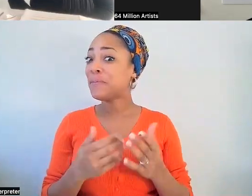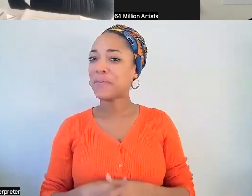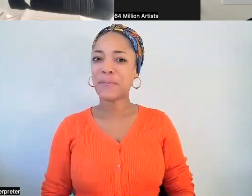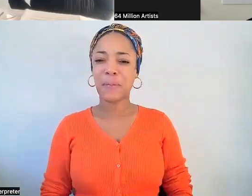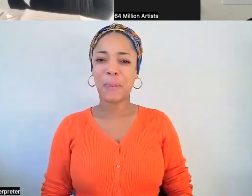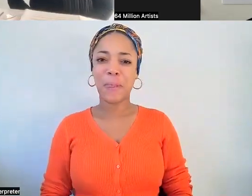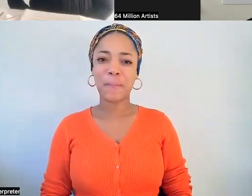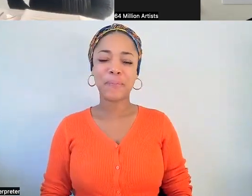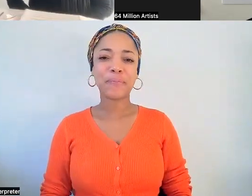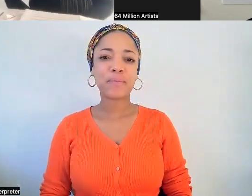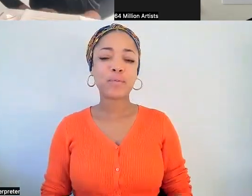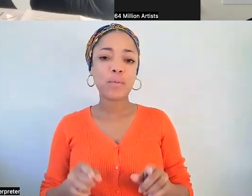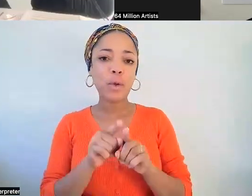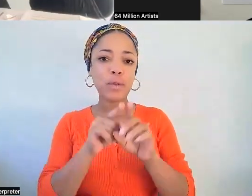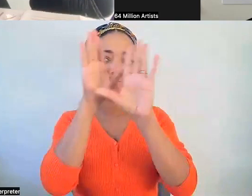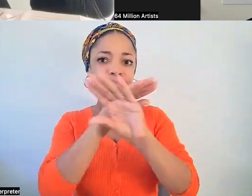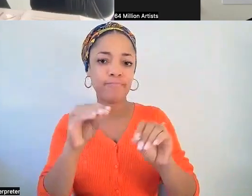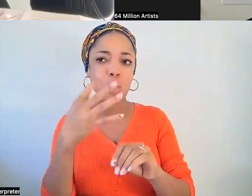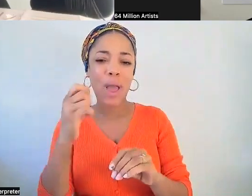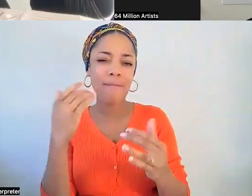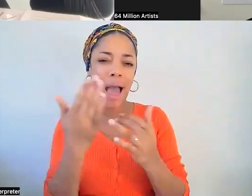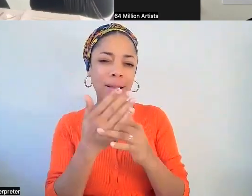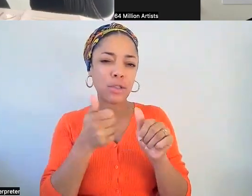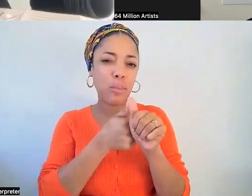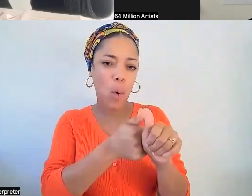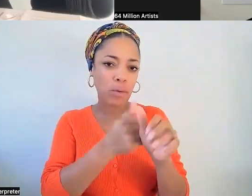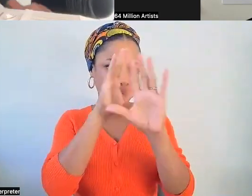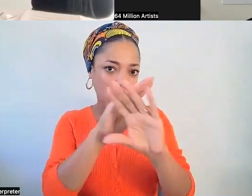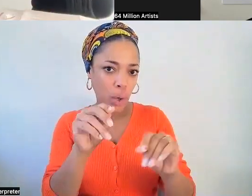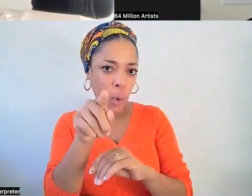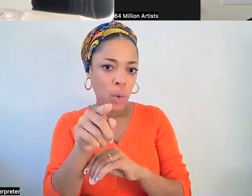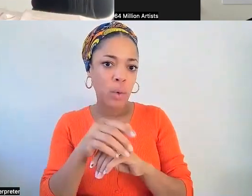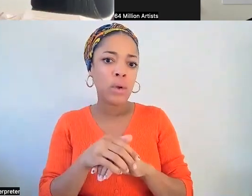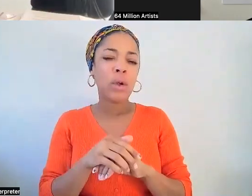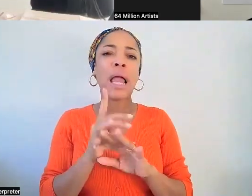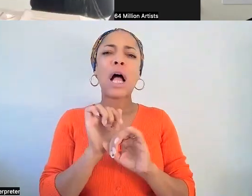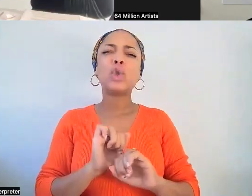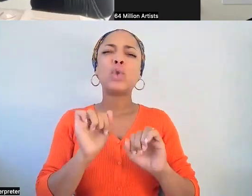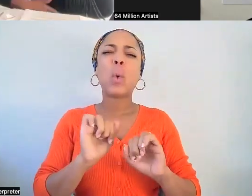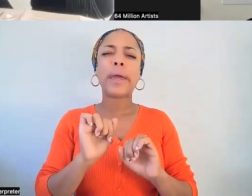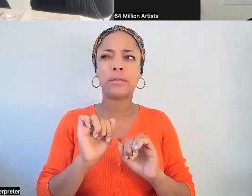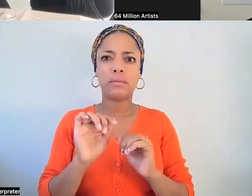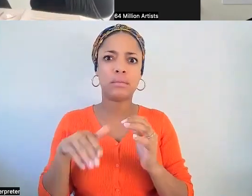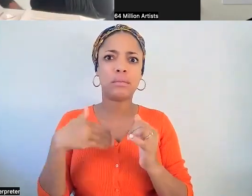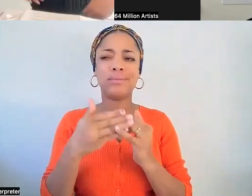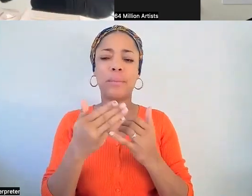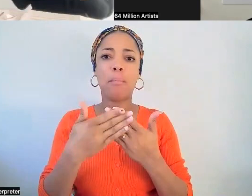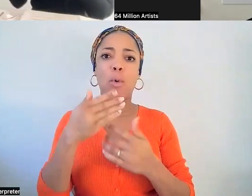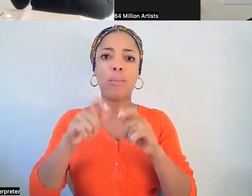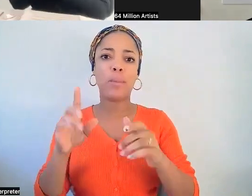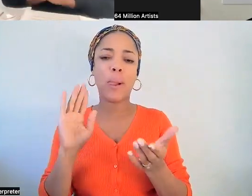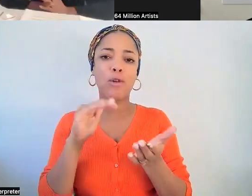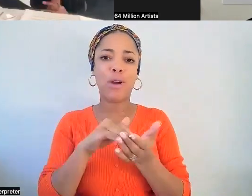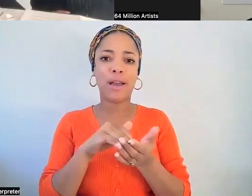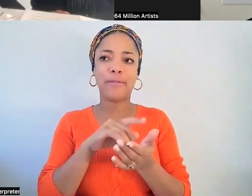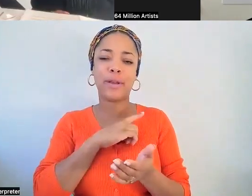We also just want you guys to know that we have access support. But I'm just going to wait a little bit until more people have come into the room before we have our